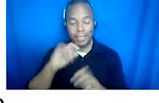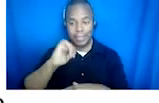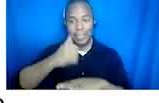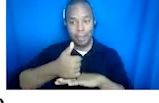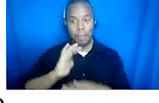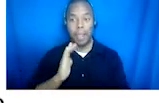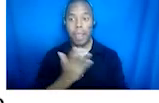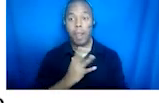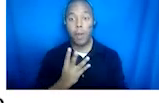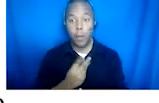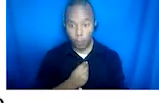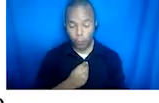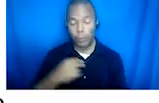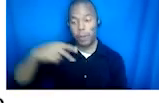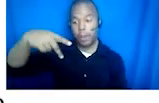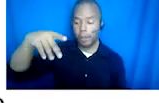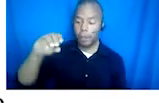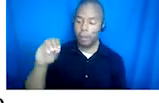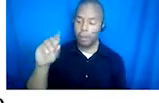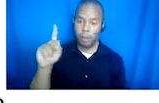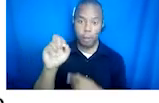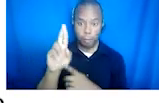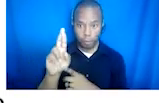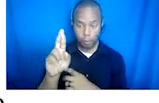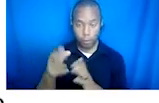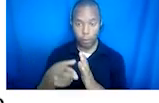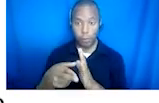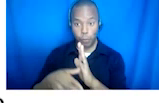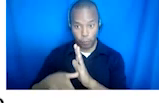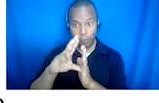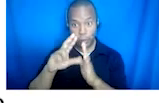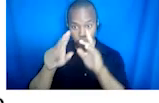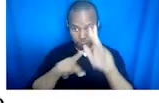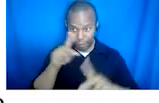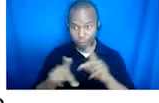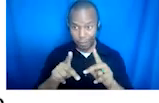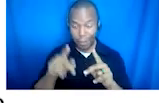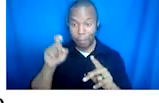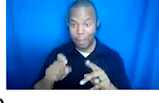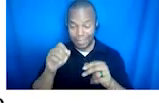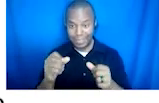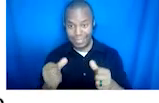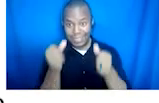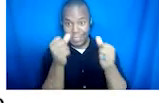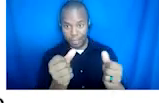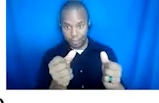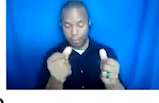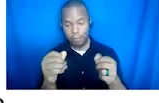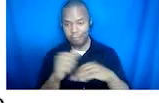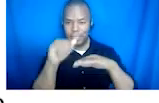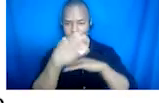reviewers and faculty who submit 3 different courses, and have our peers review